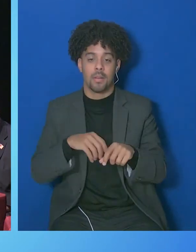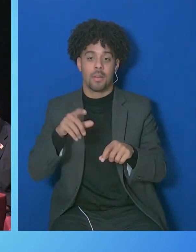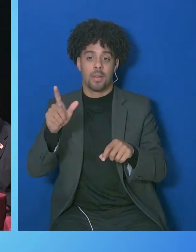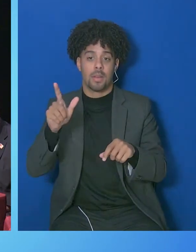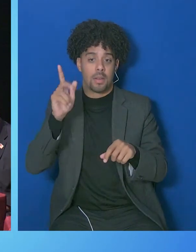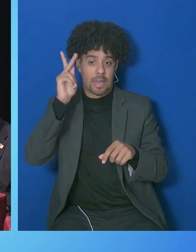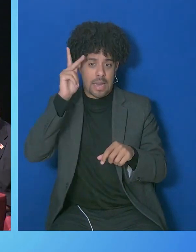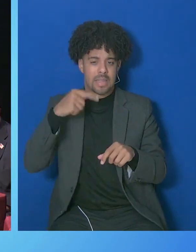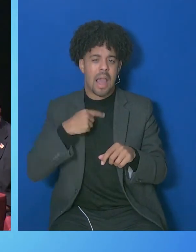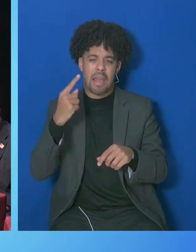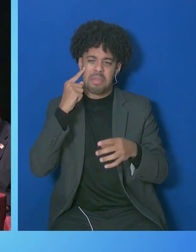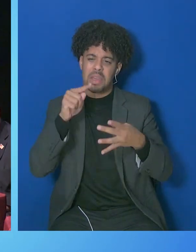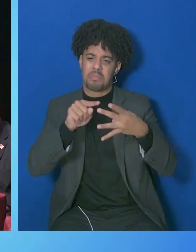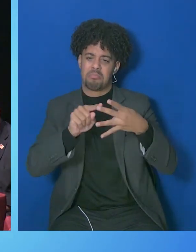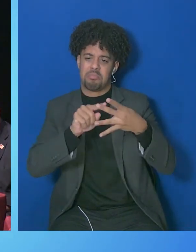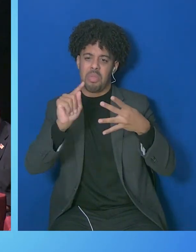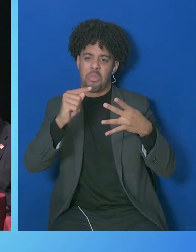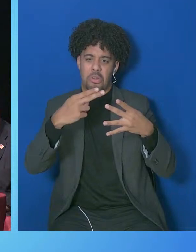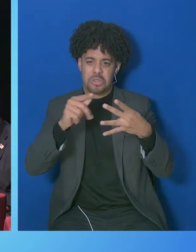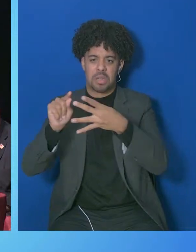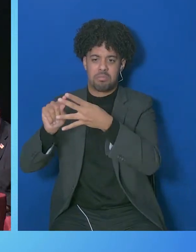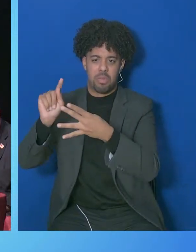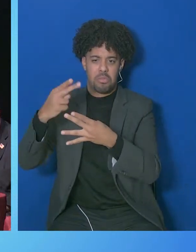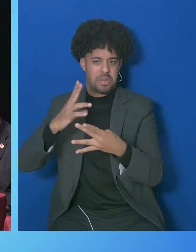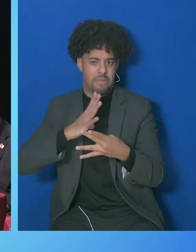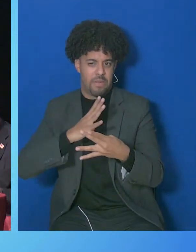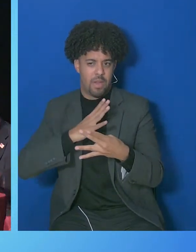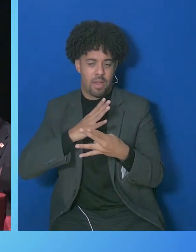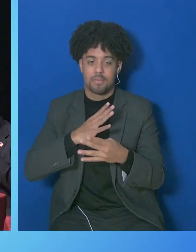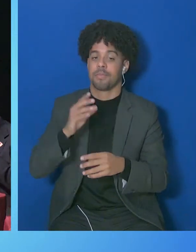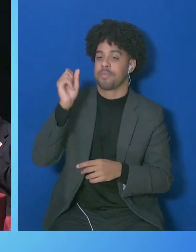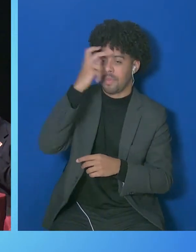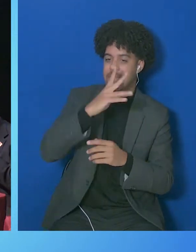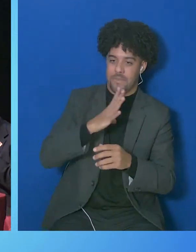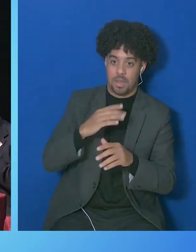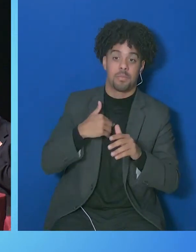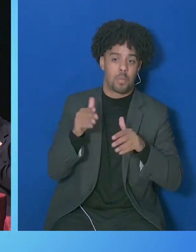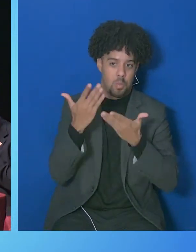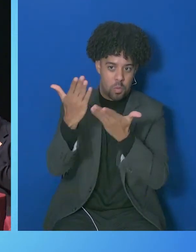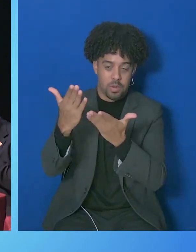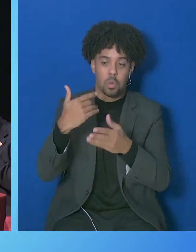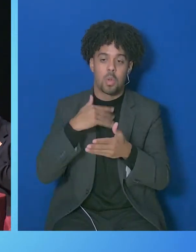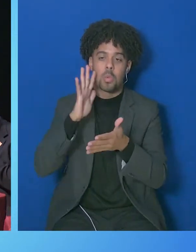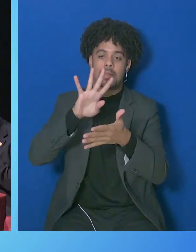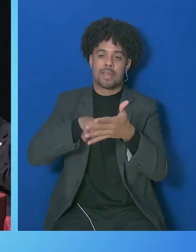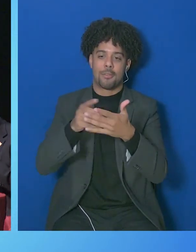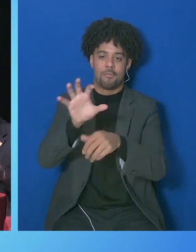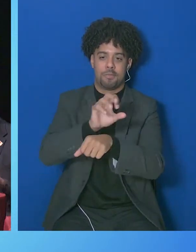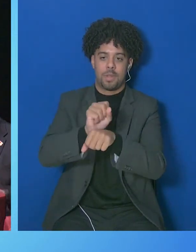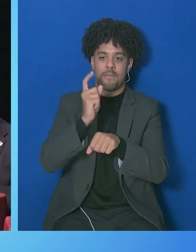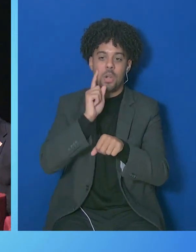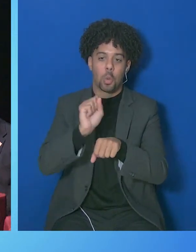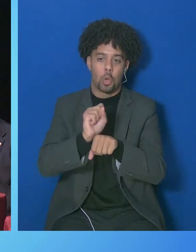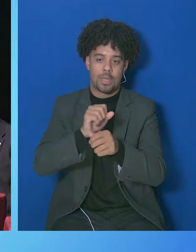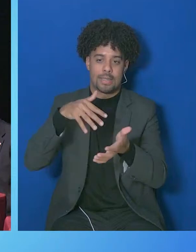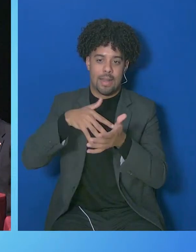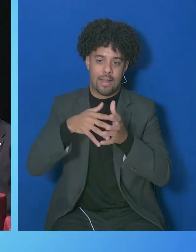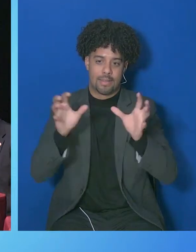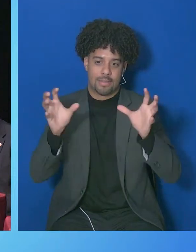So I'm going to go ahead and motion that we schedule work-study sessions for the second Thursday and the